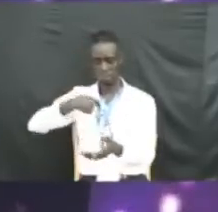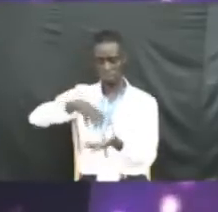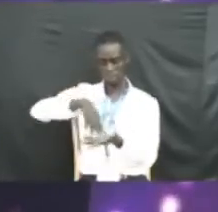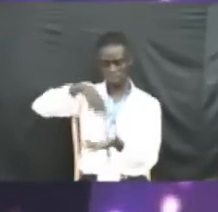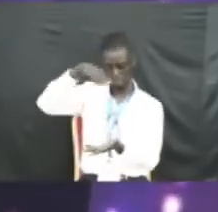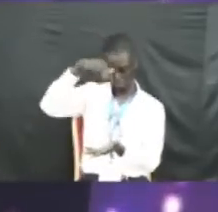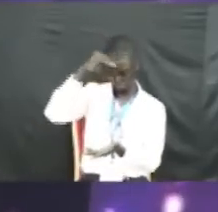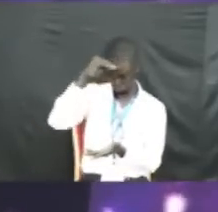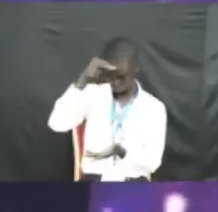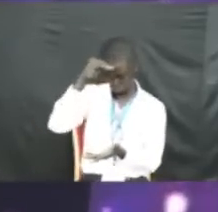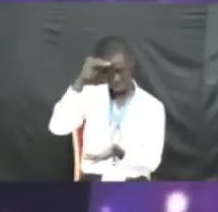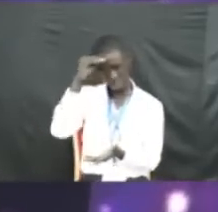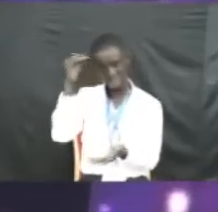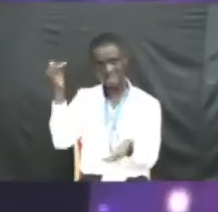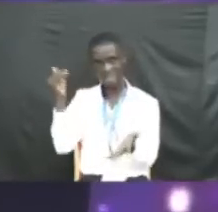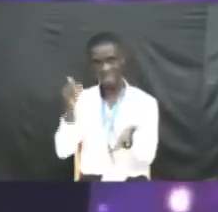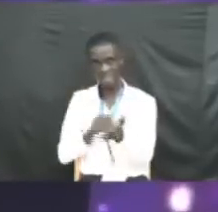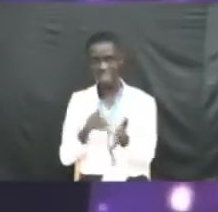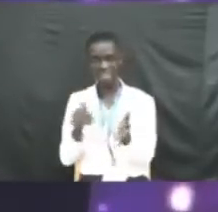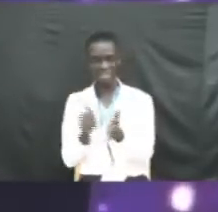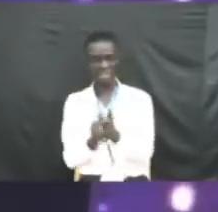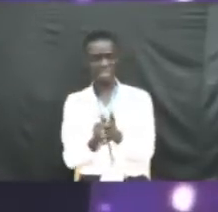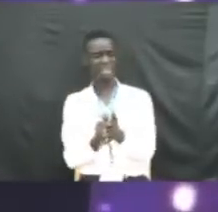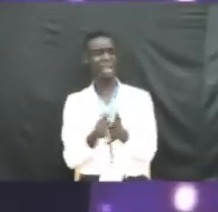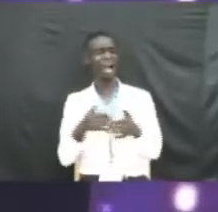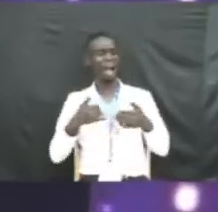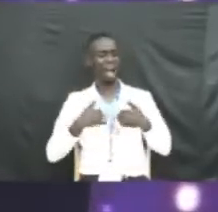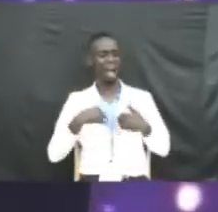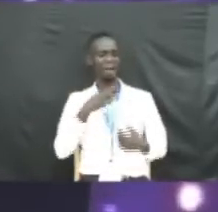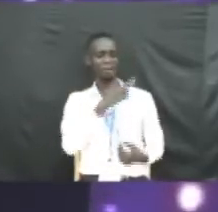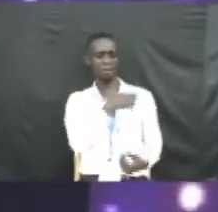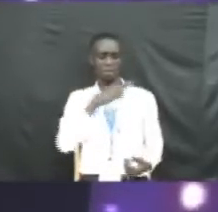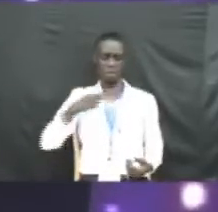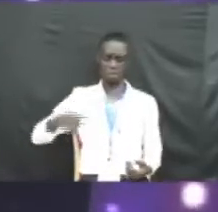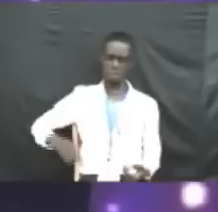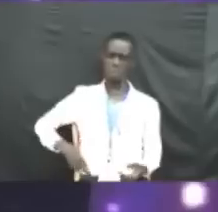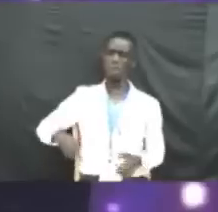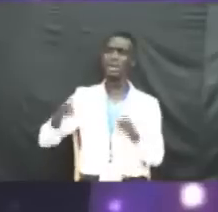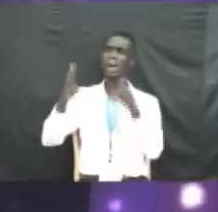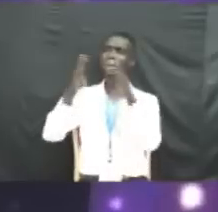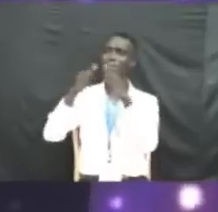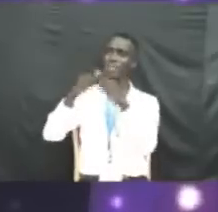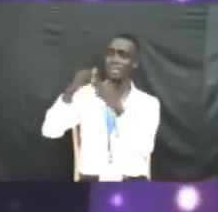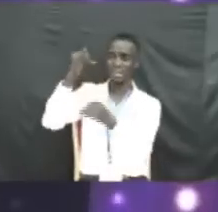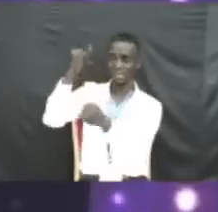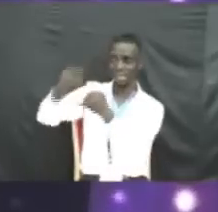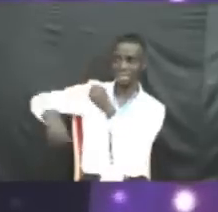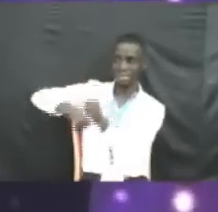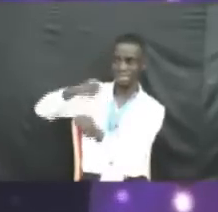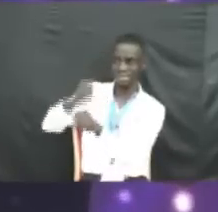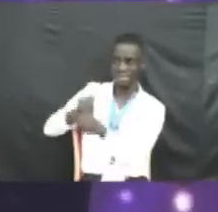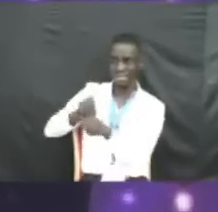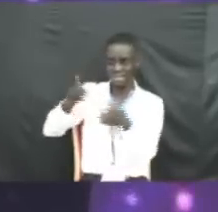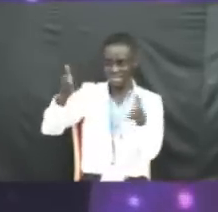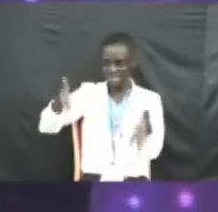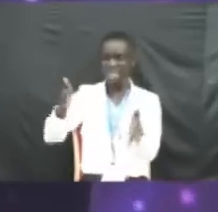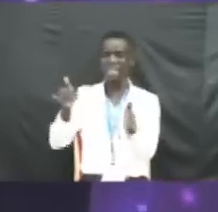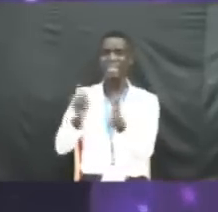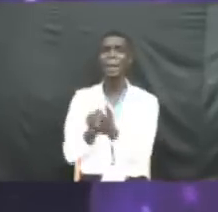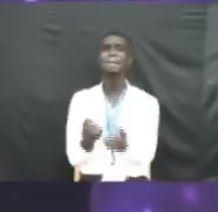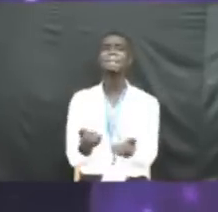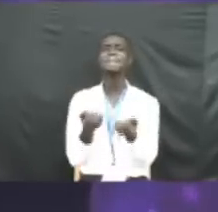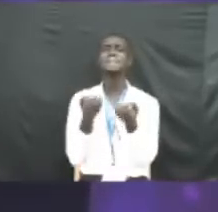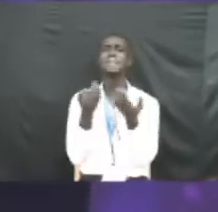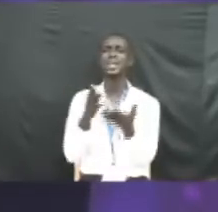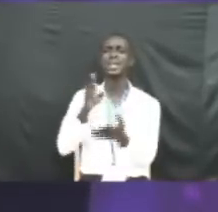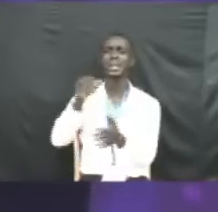admiration of a royals conference hosted by the church last year which brought over